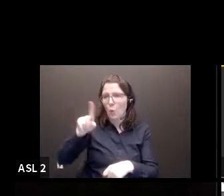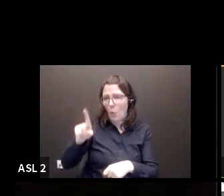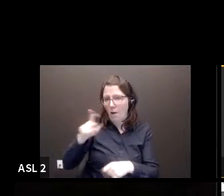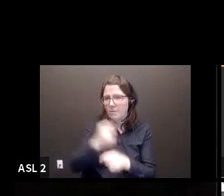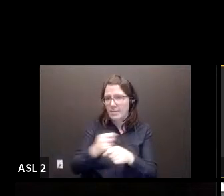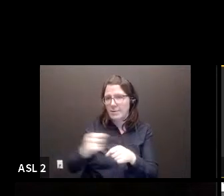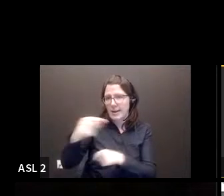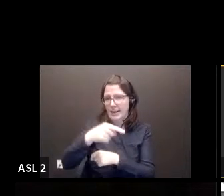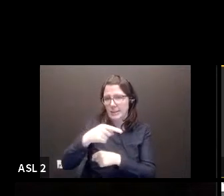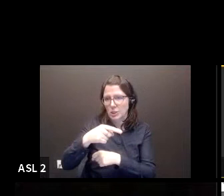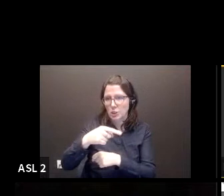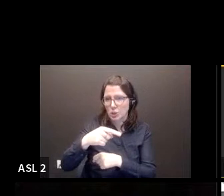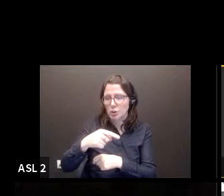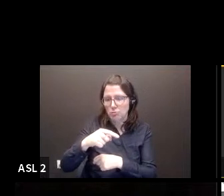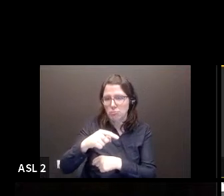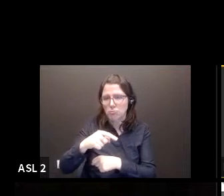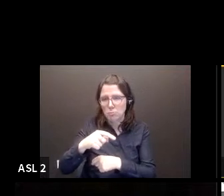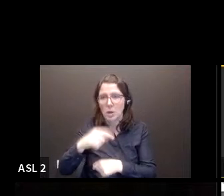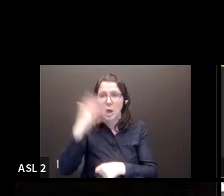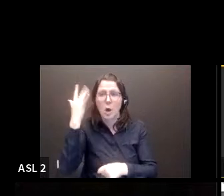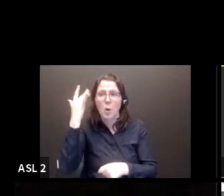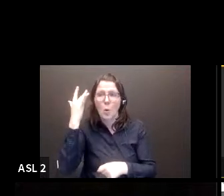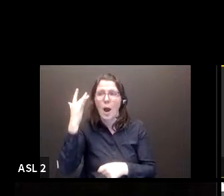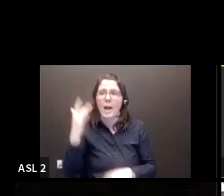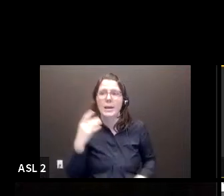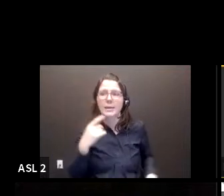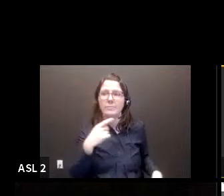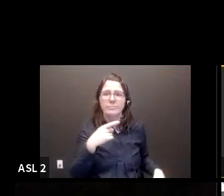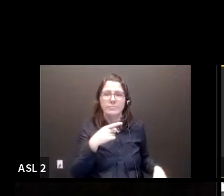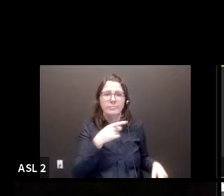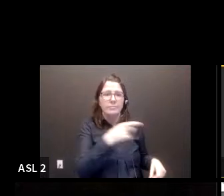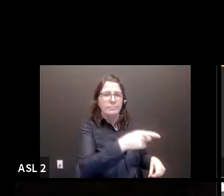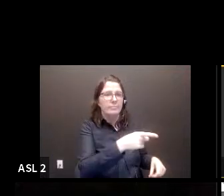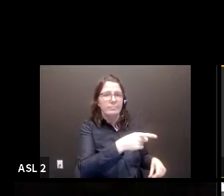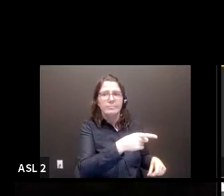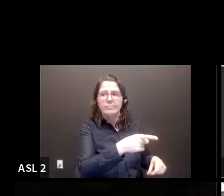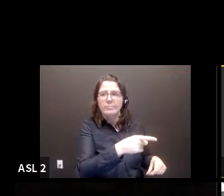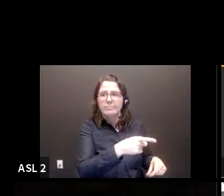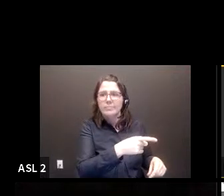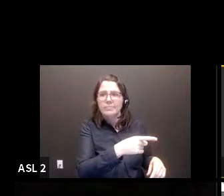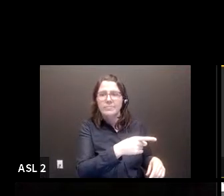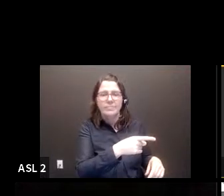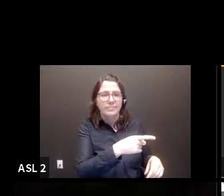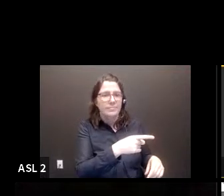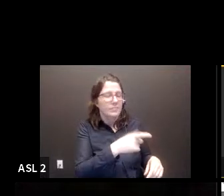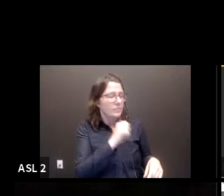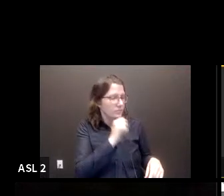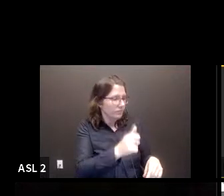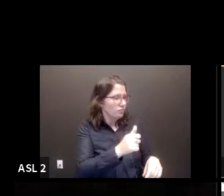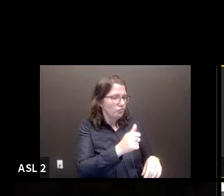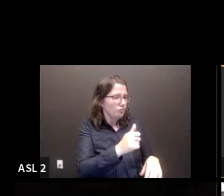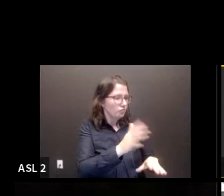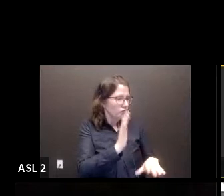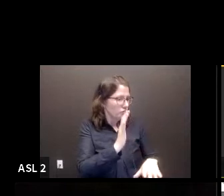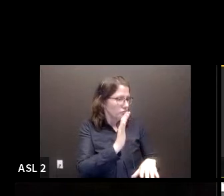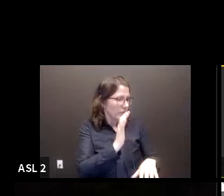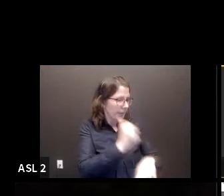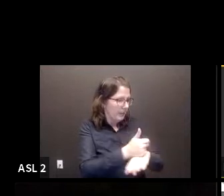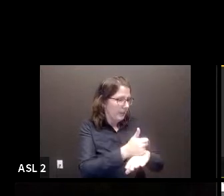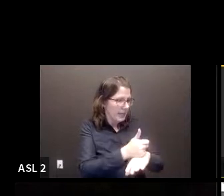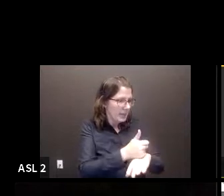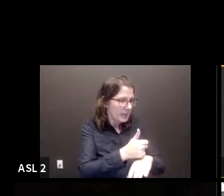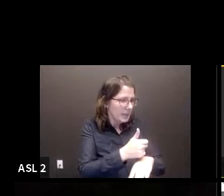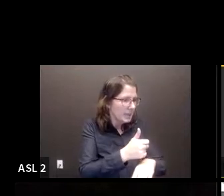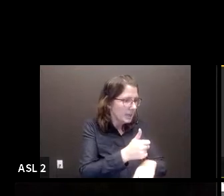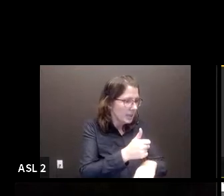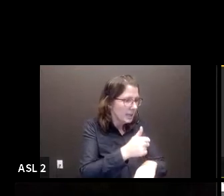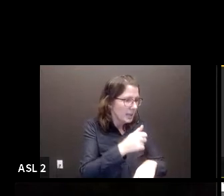implement during winter months just because the volume of collision reporting and they want to make sure they get it right by